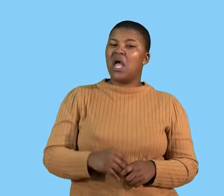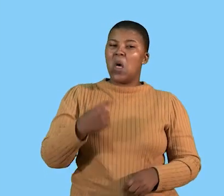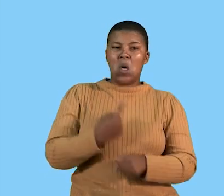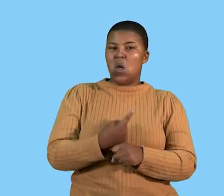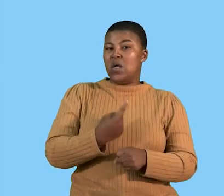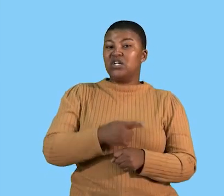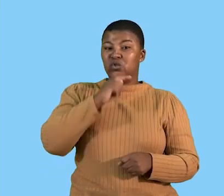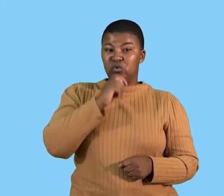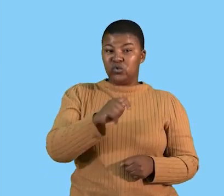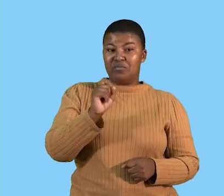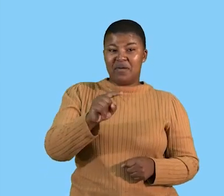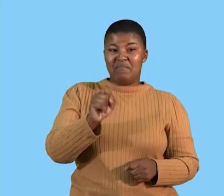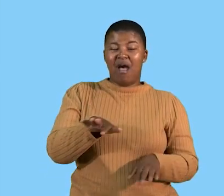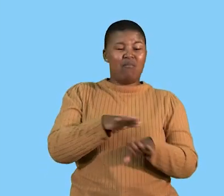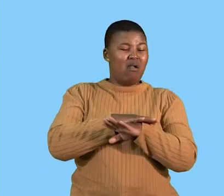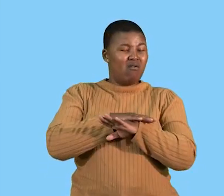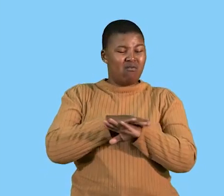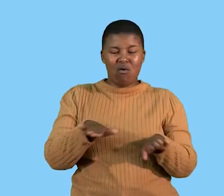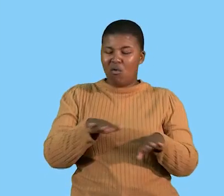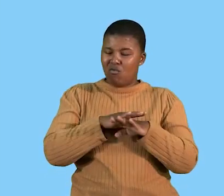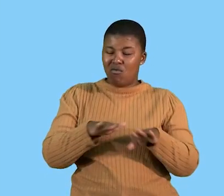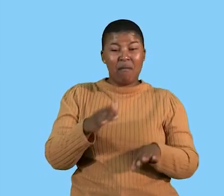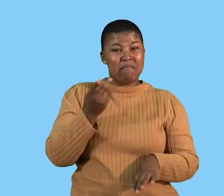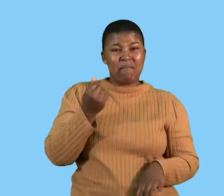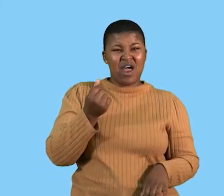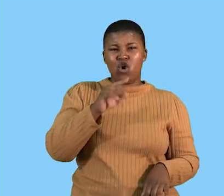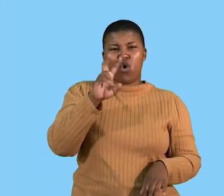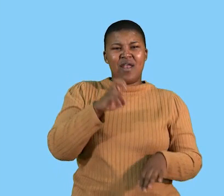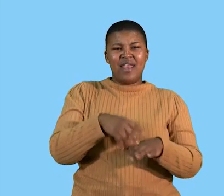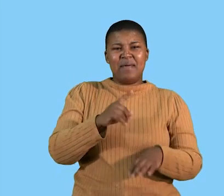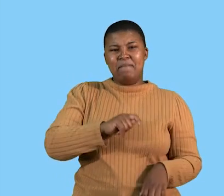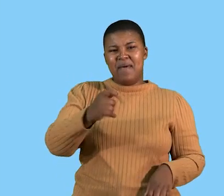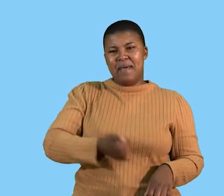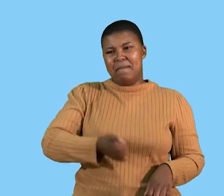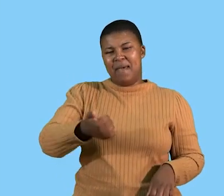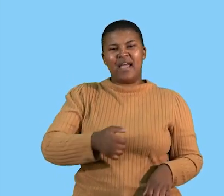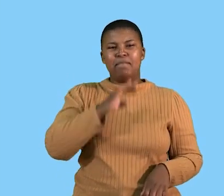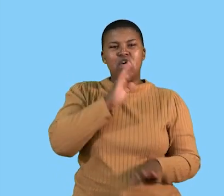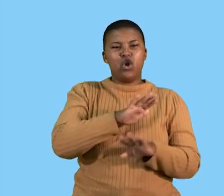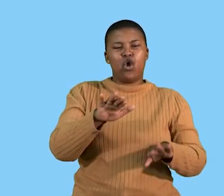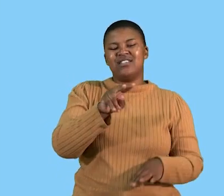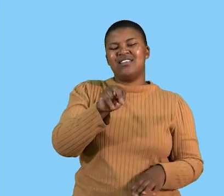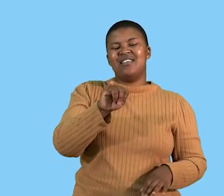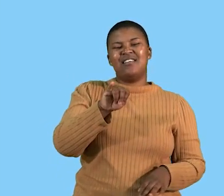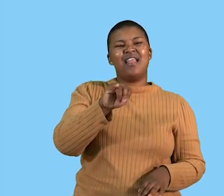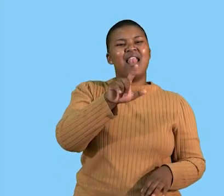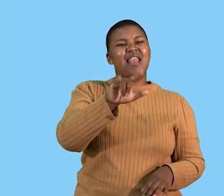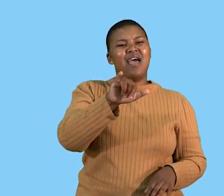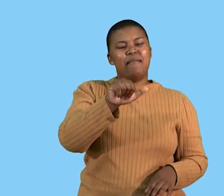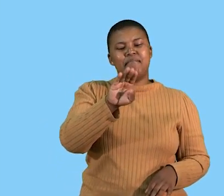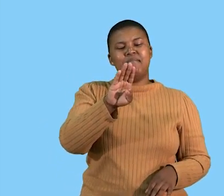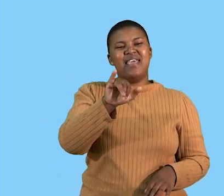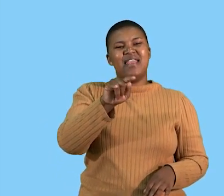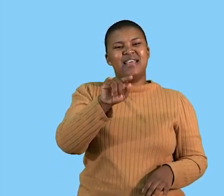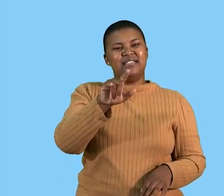is not a liability. This means that this money does not have to be paid back over a certain